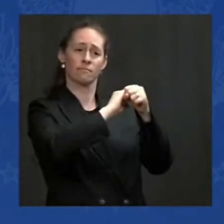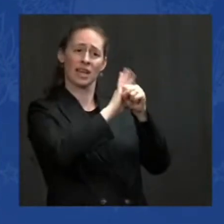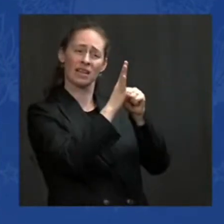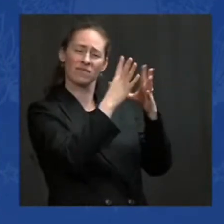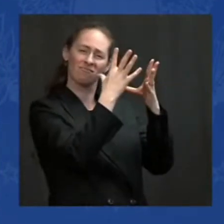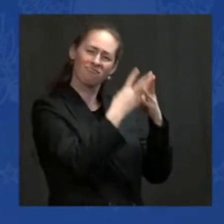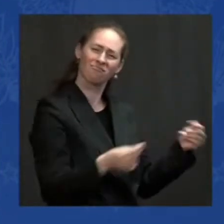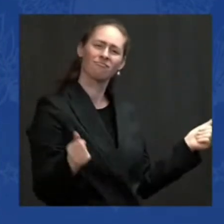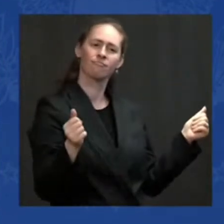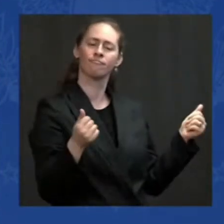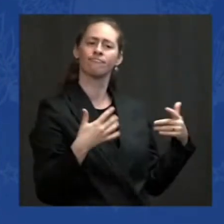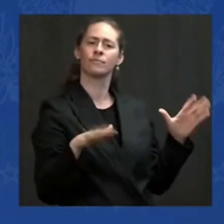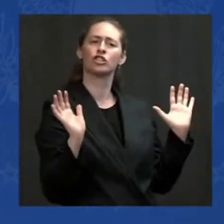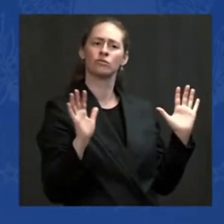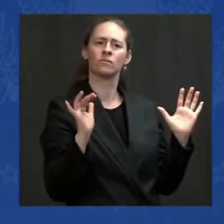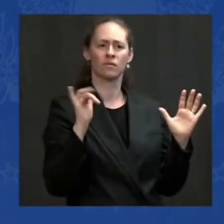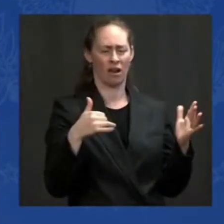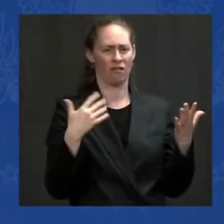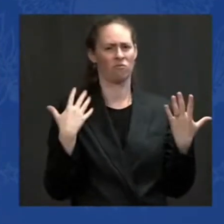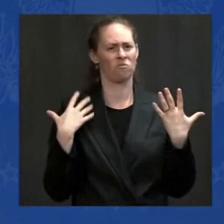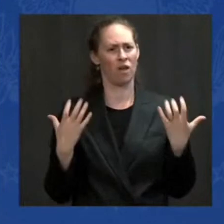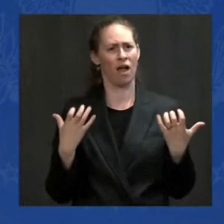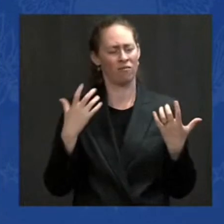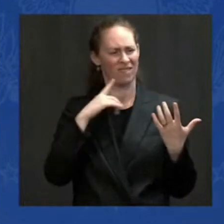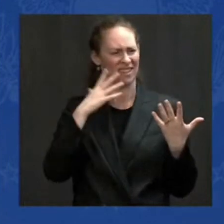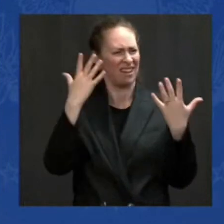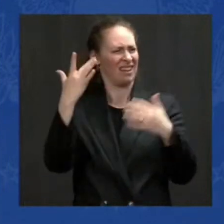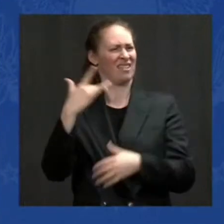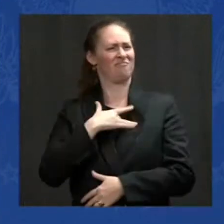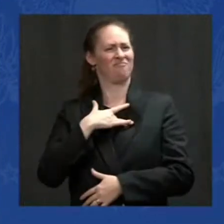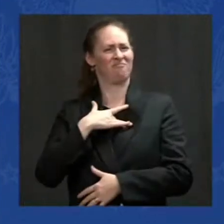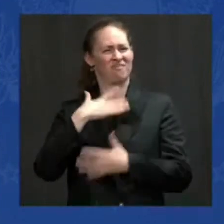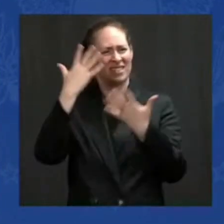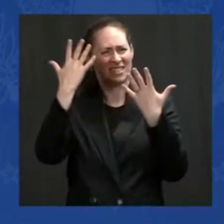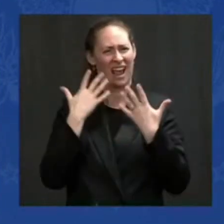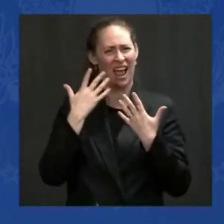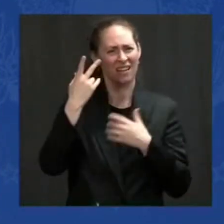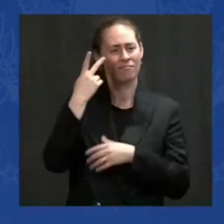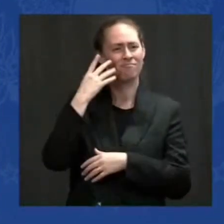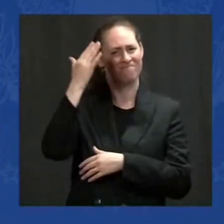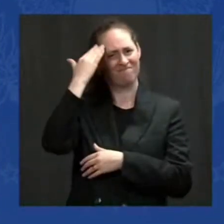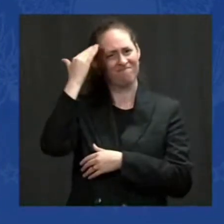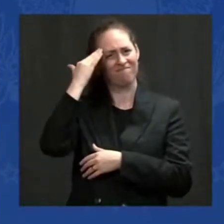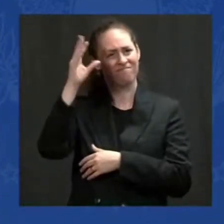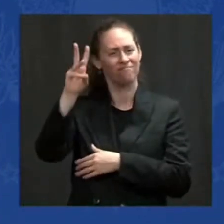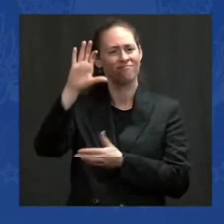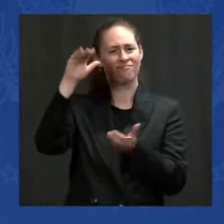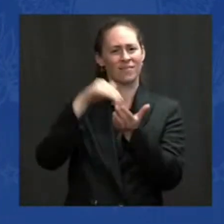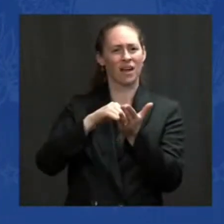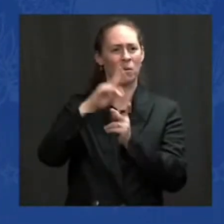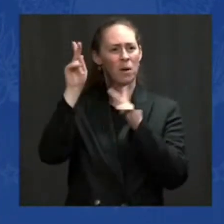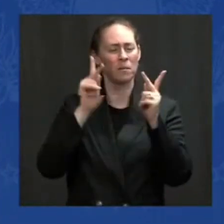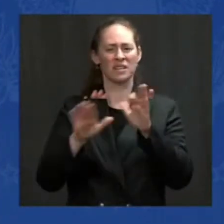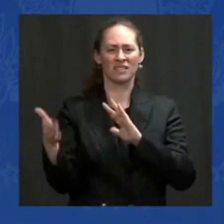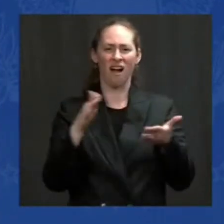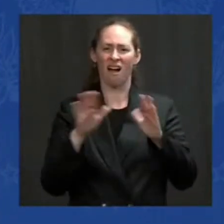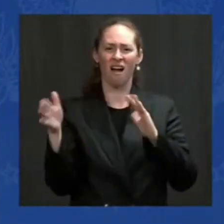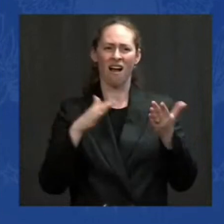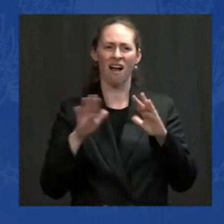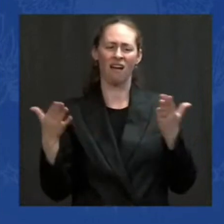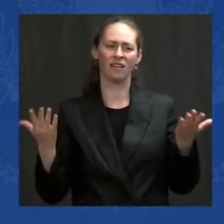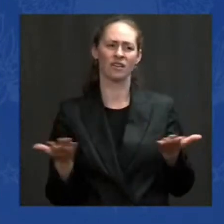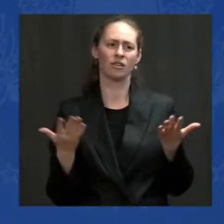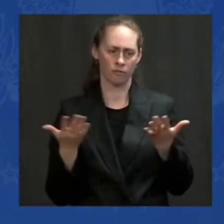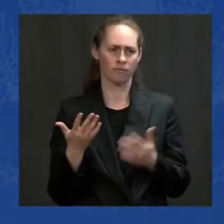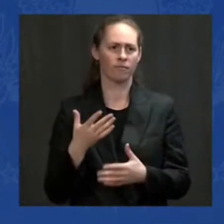taken more than 600,000 lives here at home and a total of 4 million lives around the world. With that, let me hand